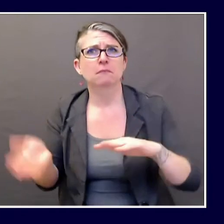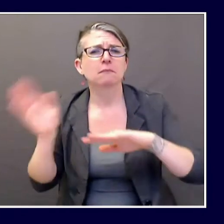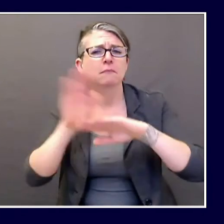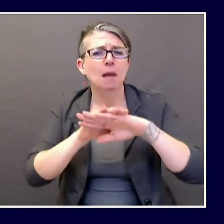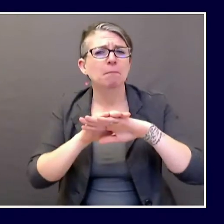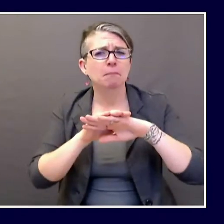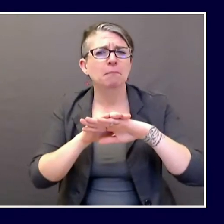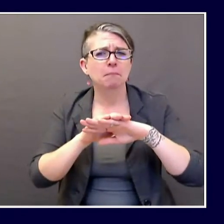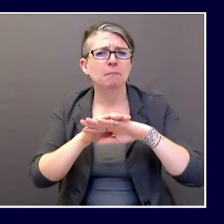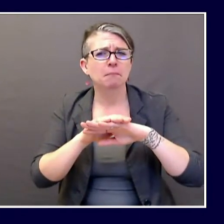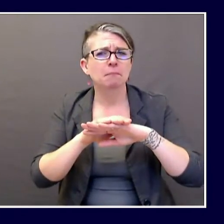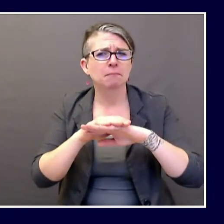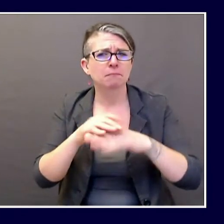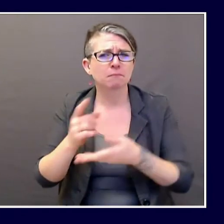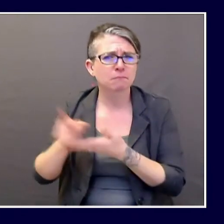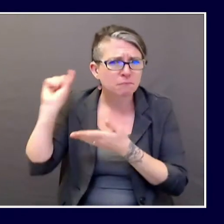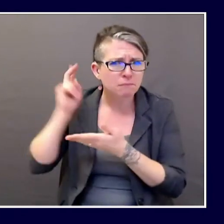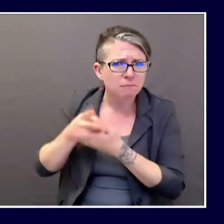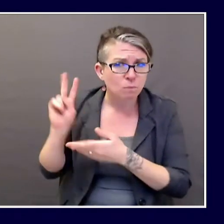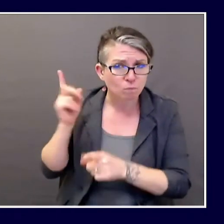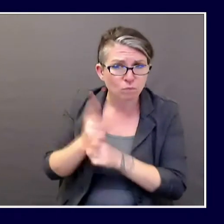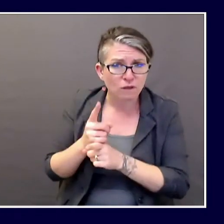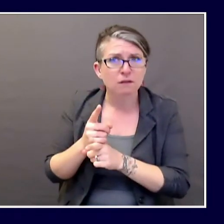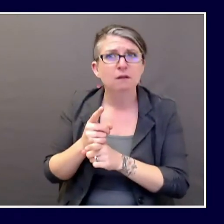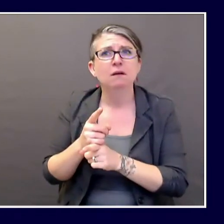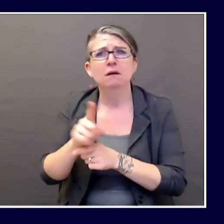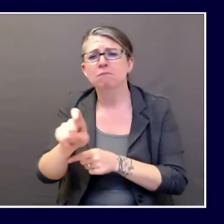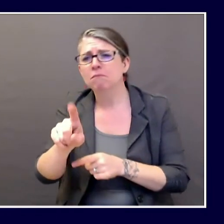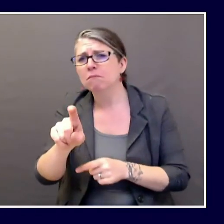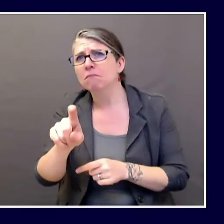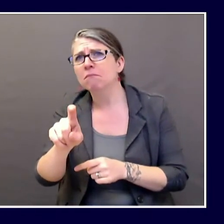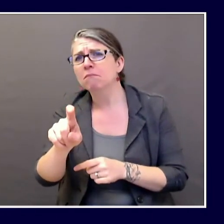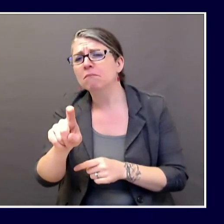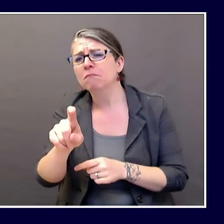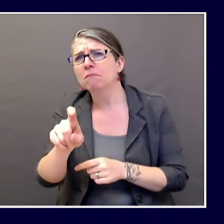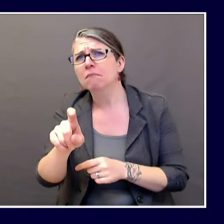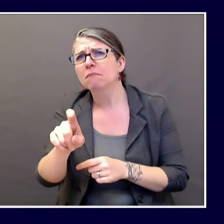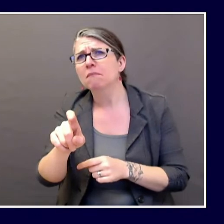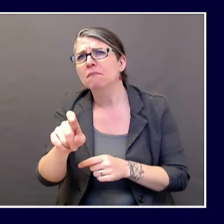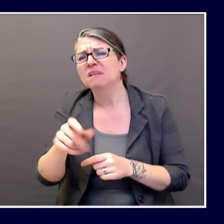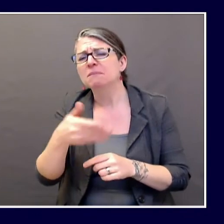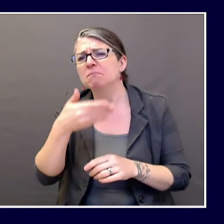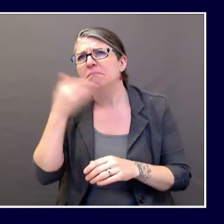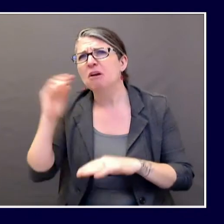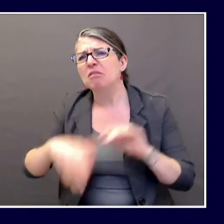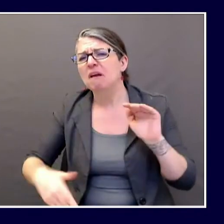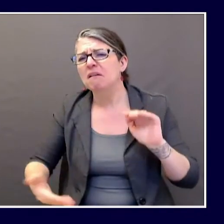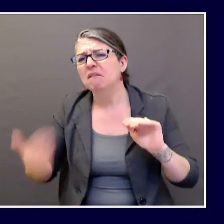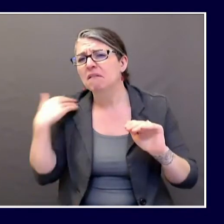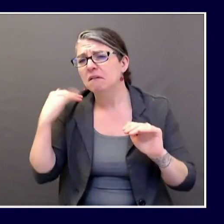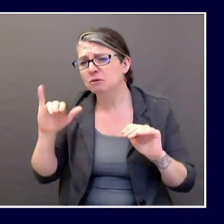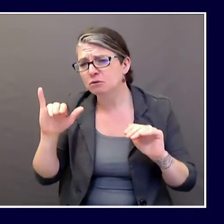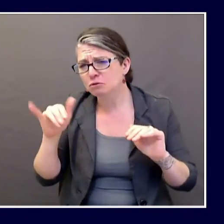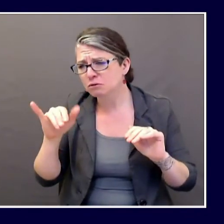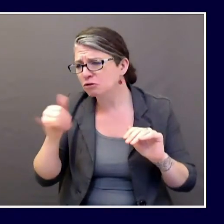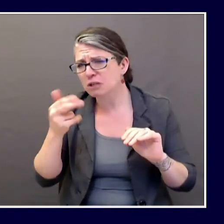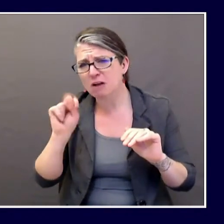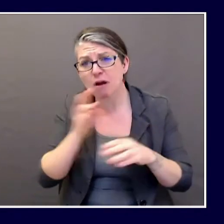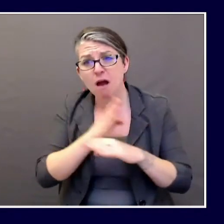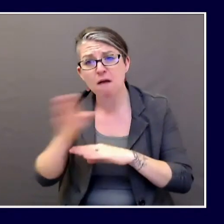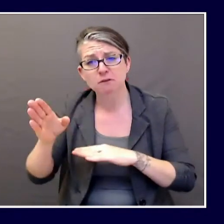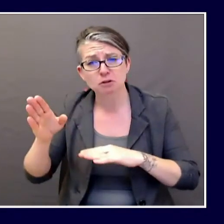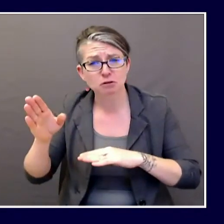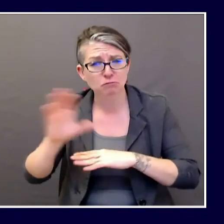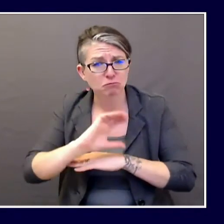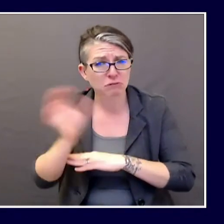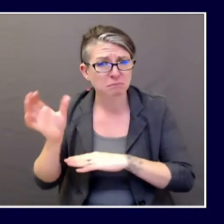the post-holiday spike. And is it safe to say that the main driver of the